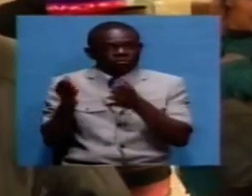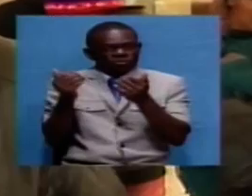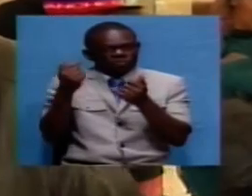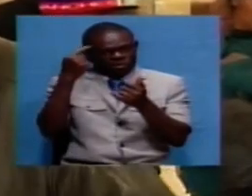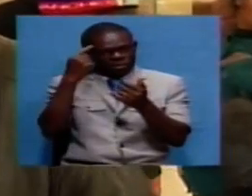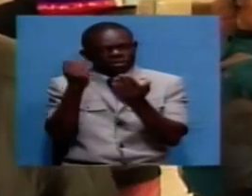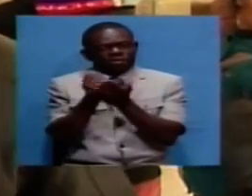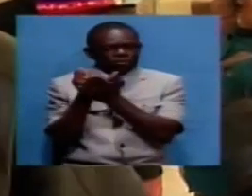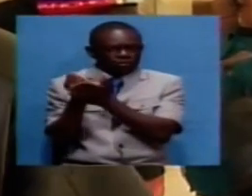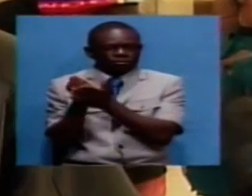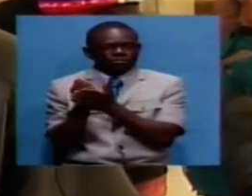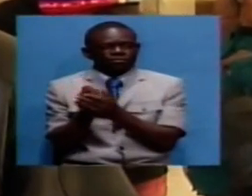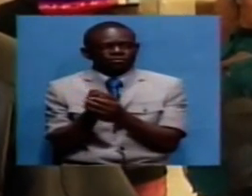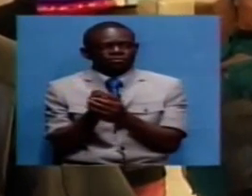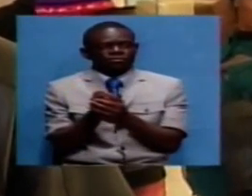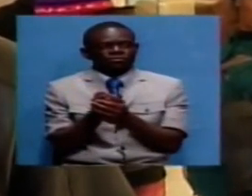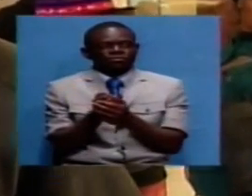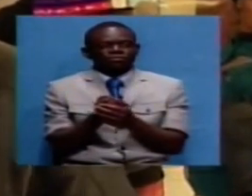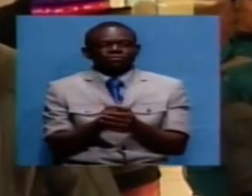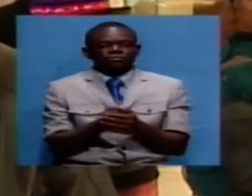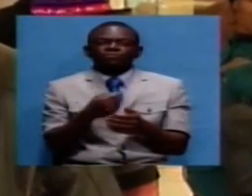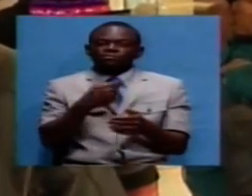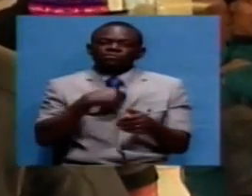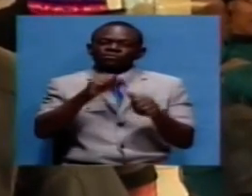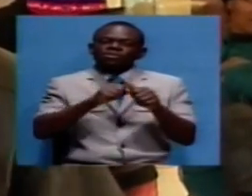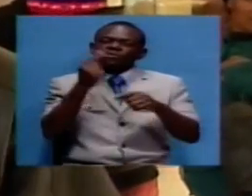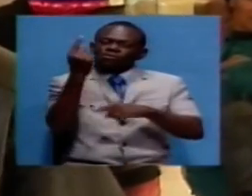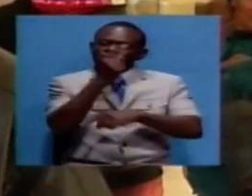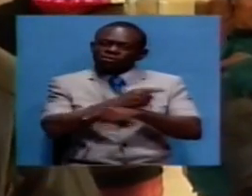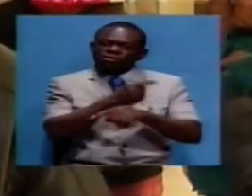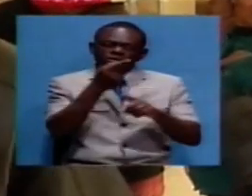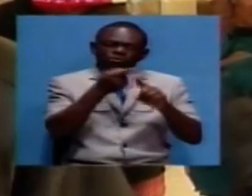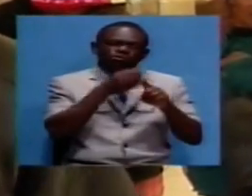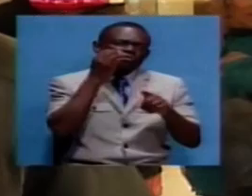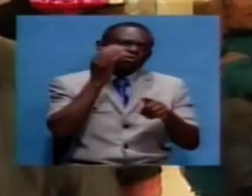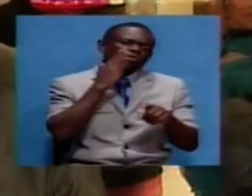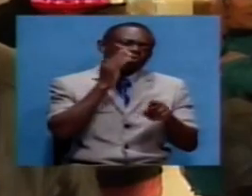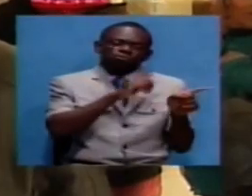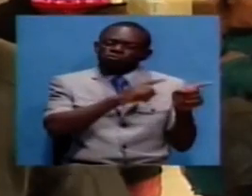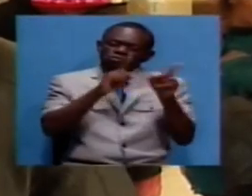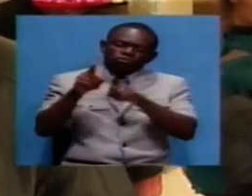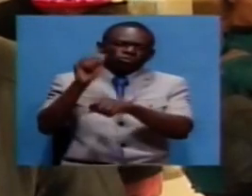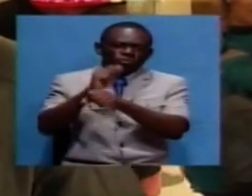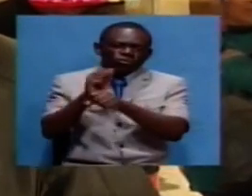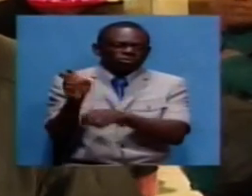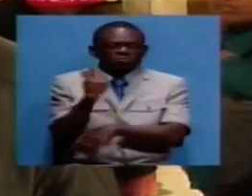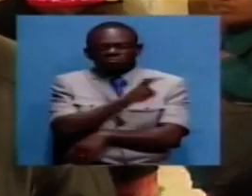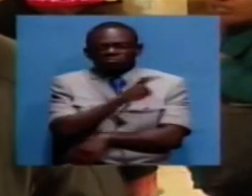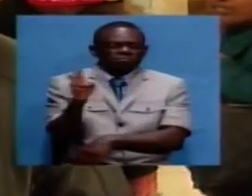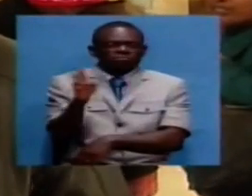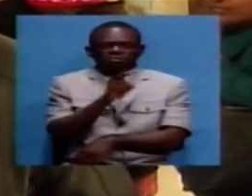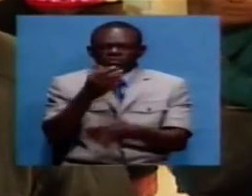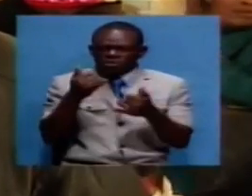well-wishers. Ndafuma kunganda na mkubomba nomba market na ipya na lata ntika kuisa mu street tapata pana lata ntika fira fintu fense na